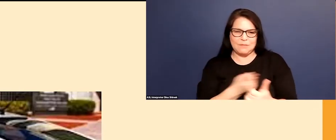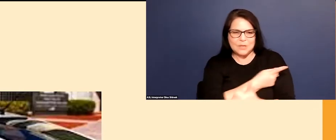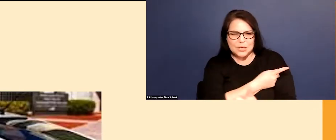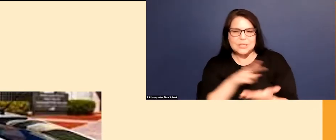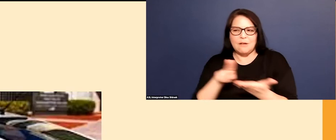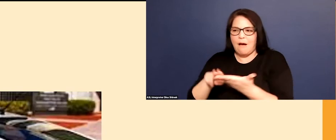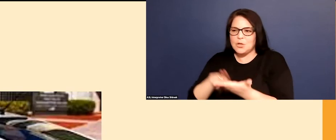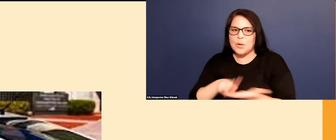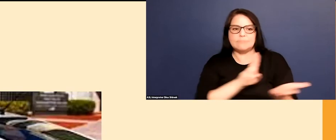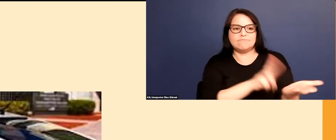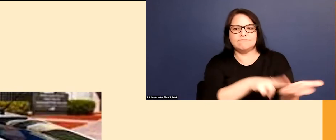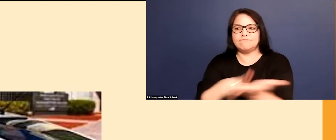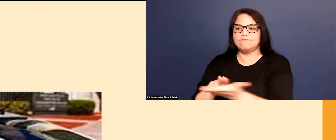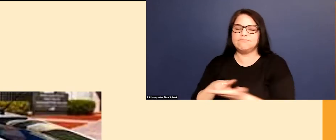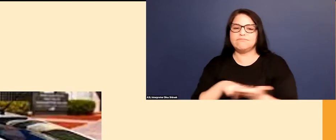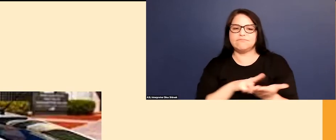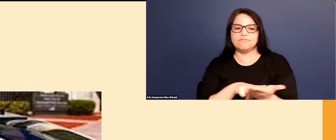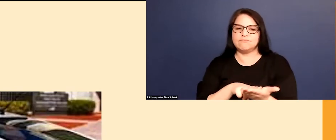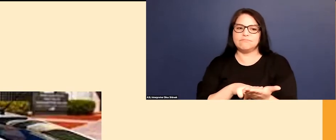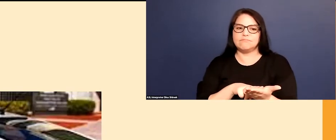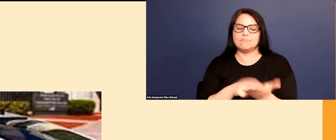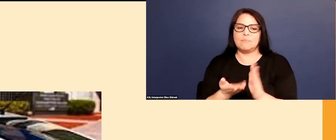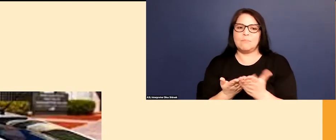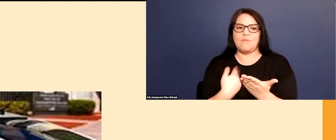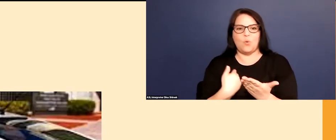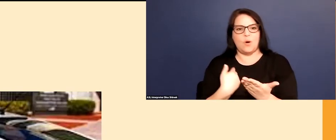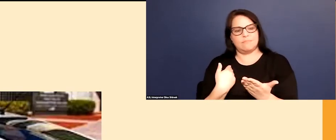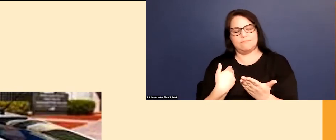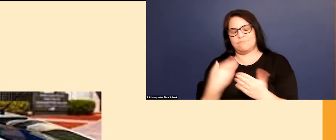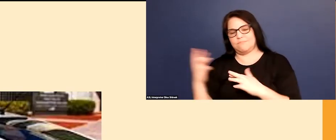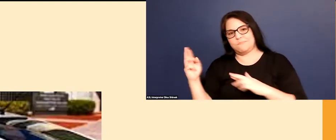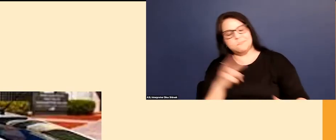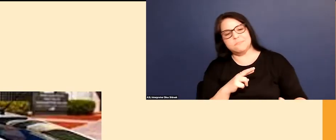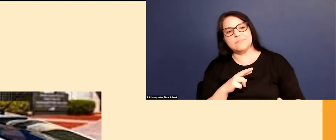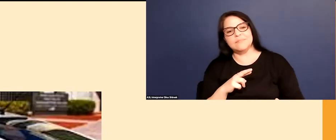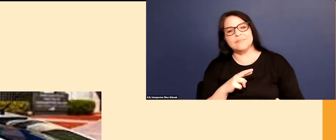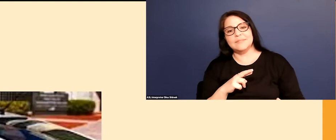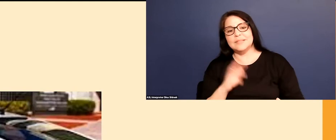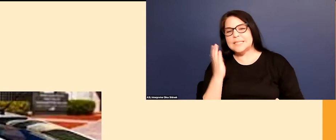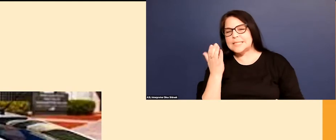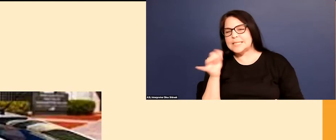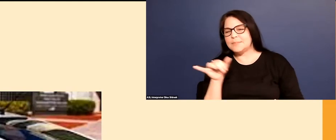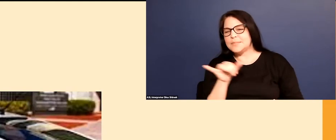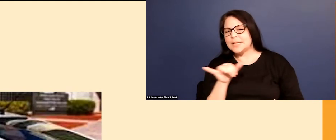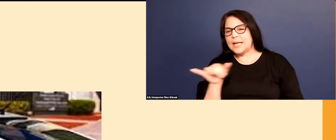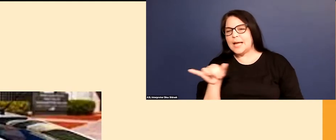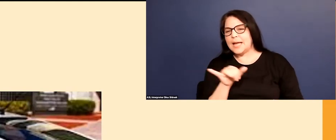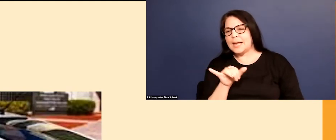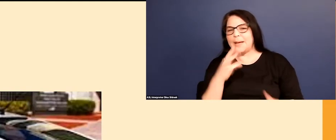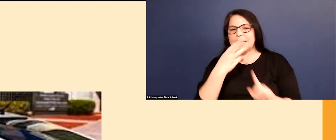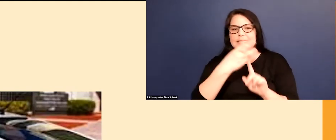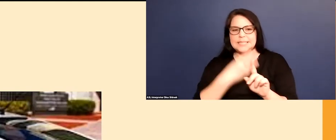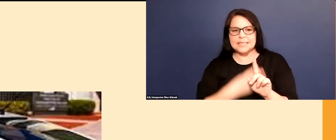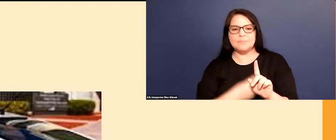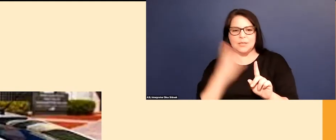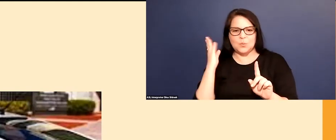contracts to be signed to make it happen. And it looks like we're about 6 months